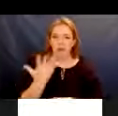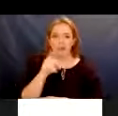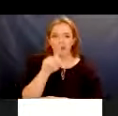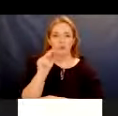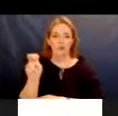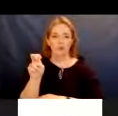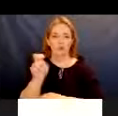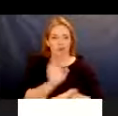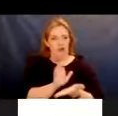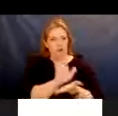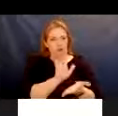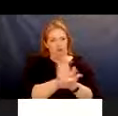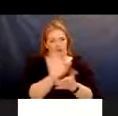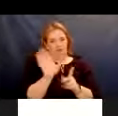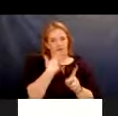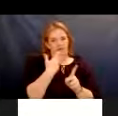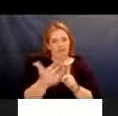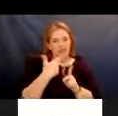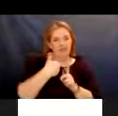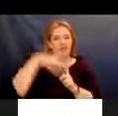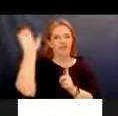Pushing flogs off us in the reeking white zone.